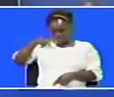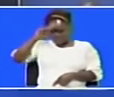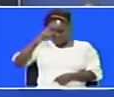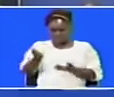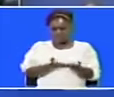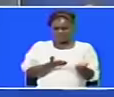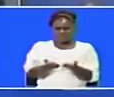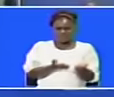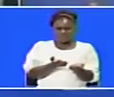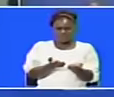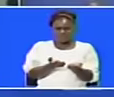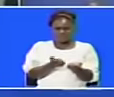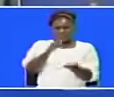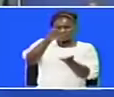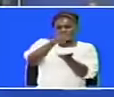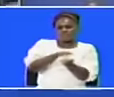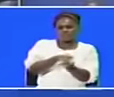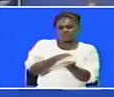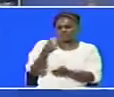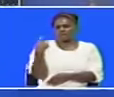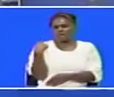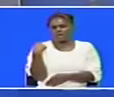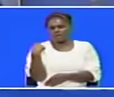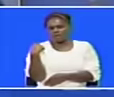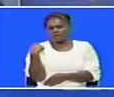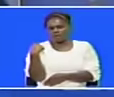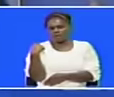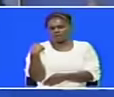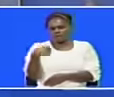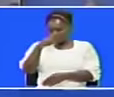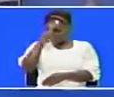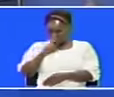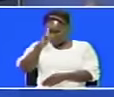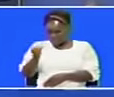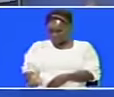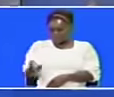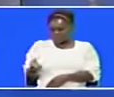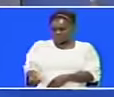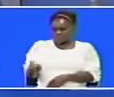investments have minimized the number and severity of attacks.